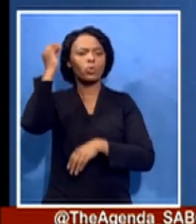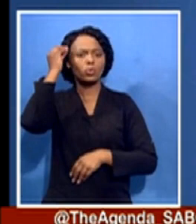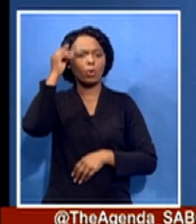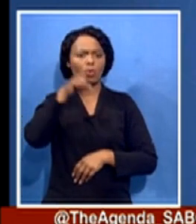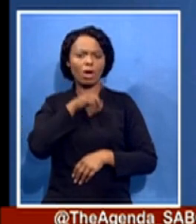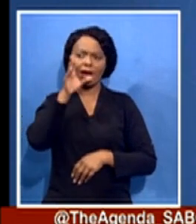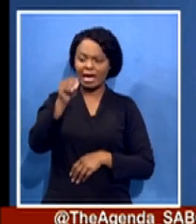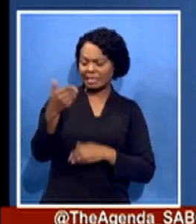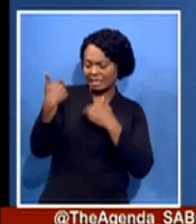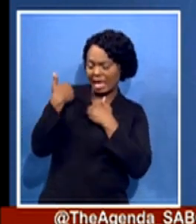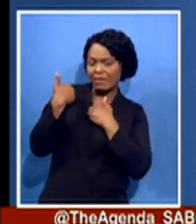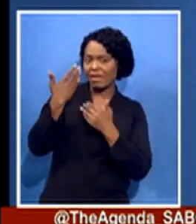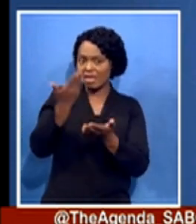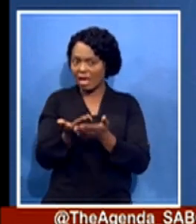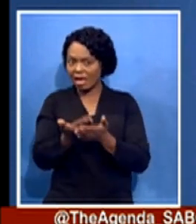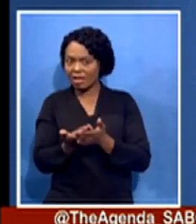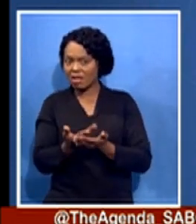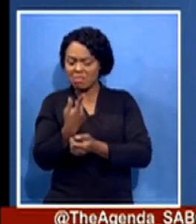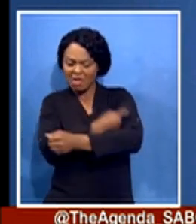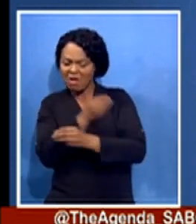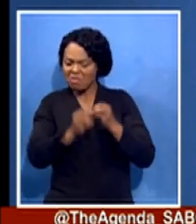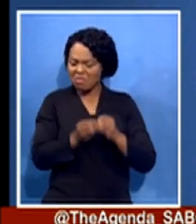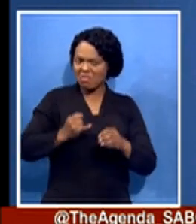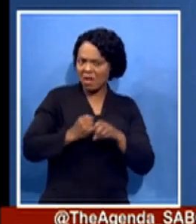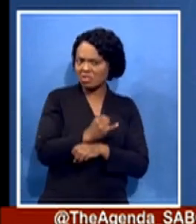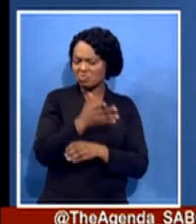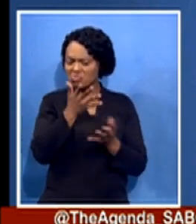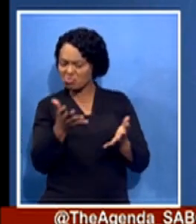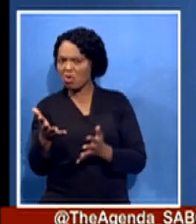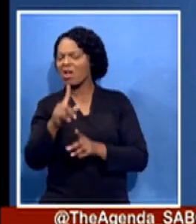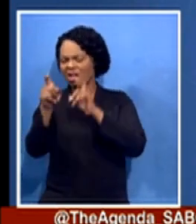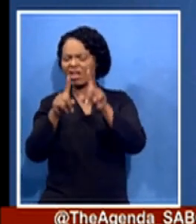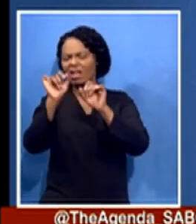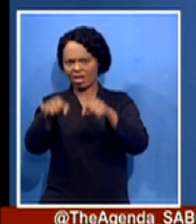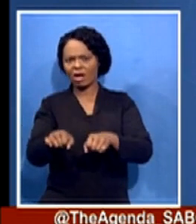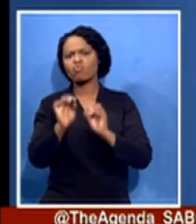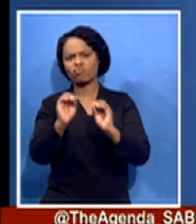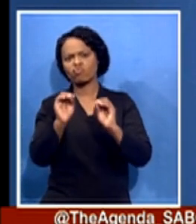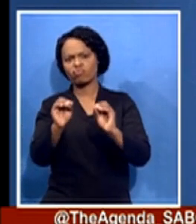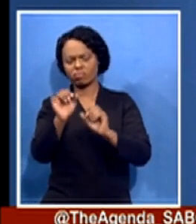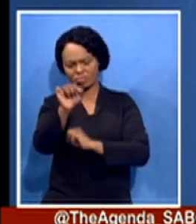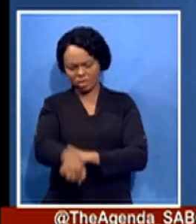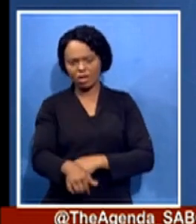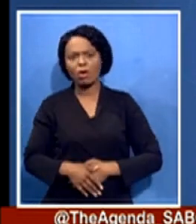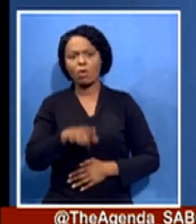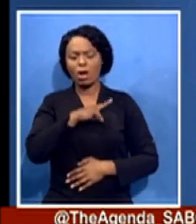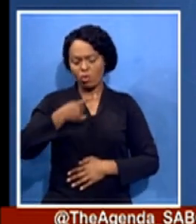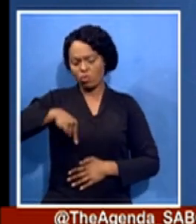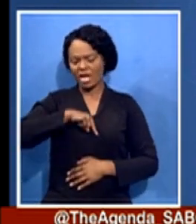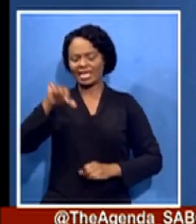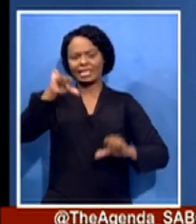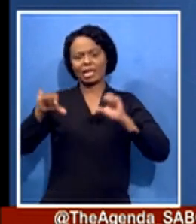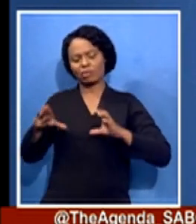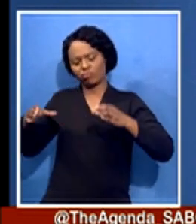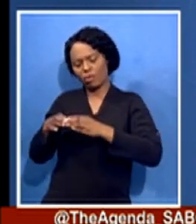quickly? These are very reasonable questions. These are things that we as scientists and people working in the vaccine field need to